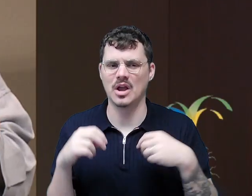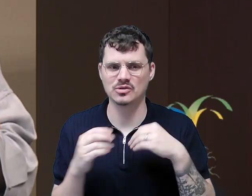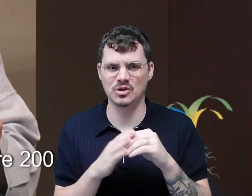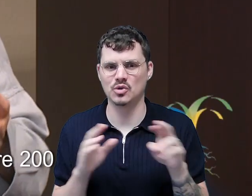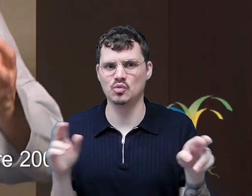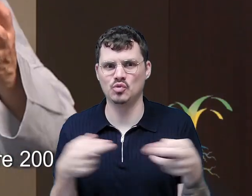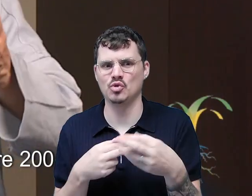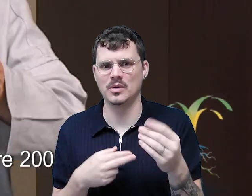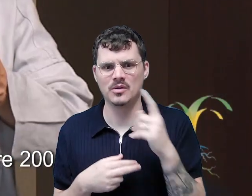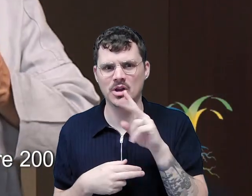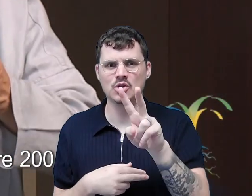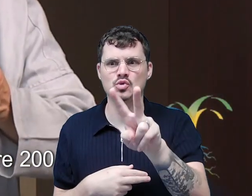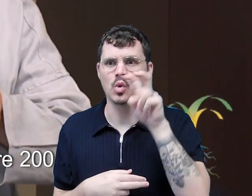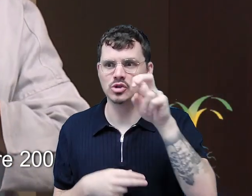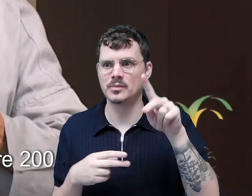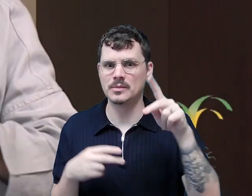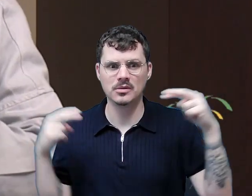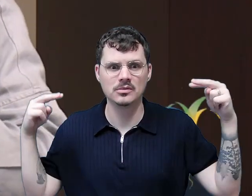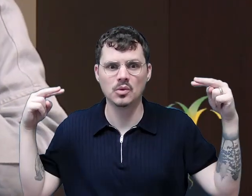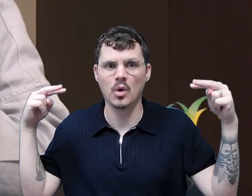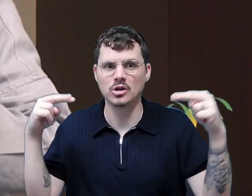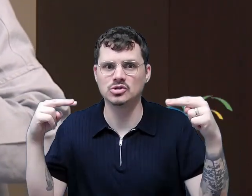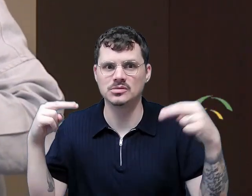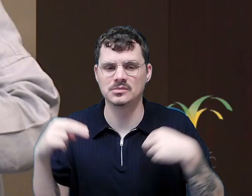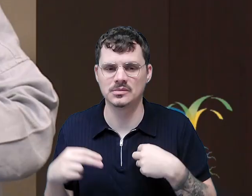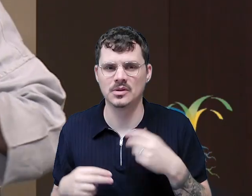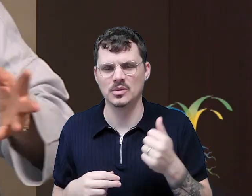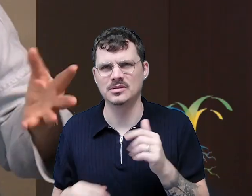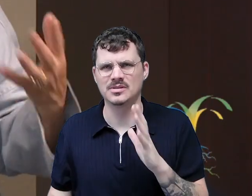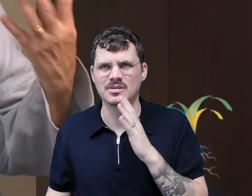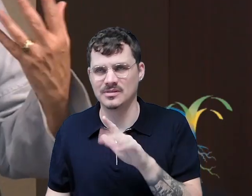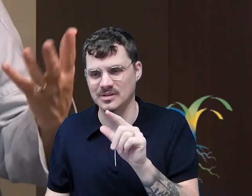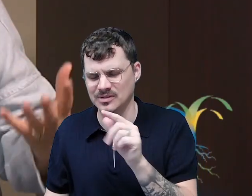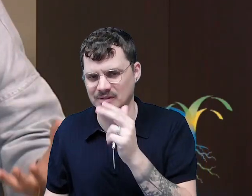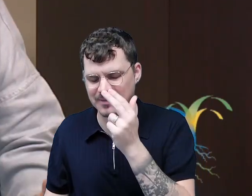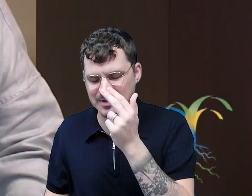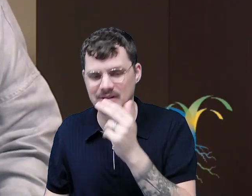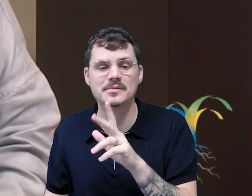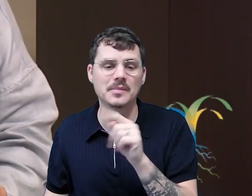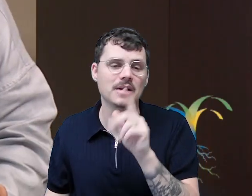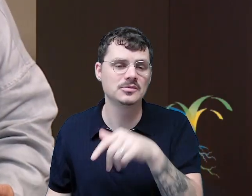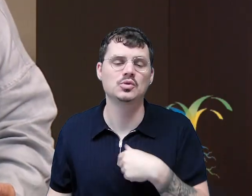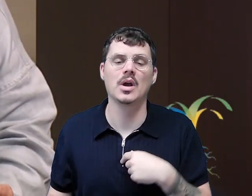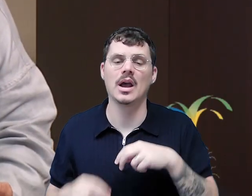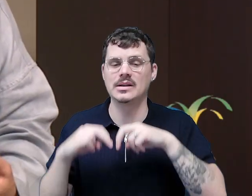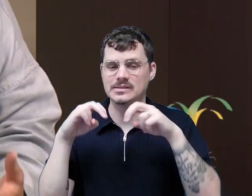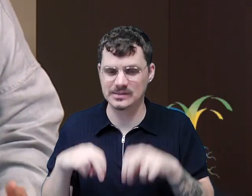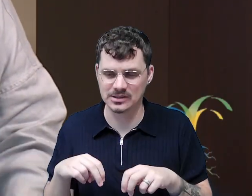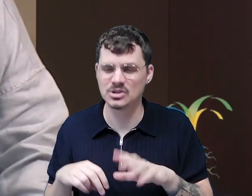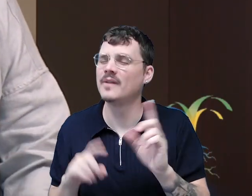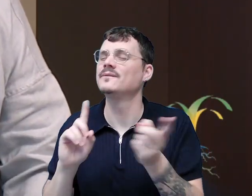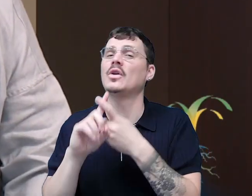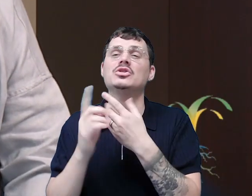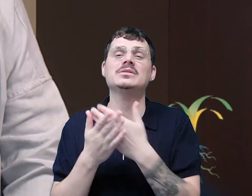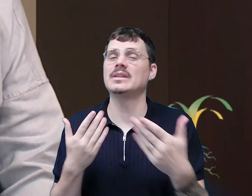settings. I was like in a room and there were 200 people watching this, which was a little funny. But so I sit